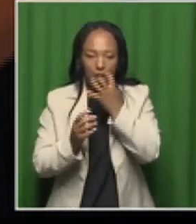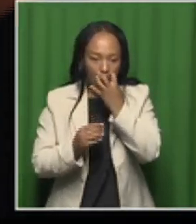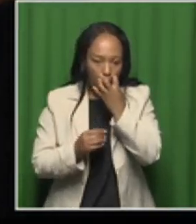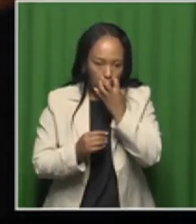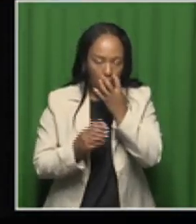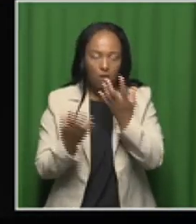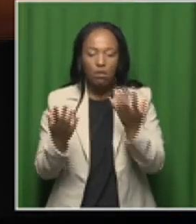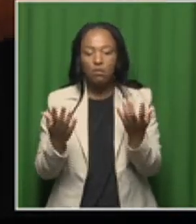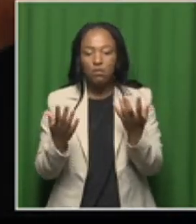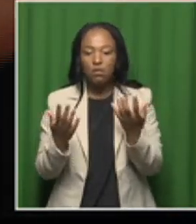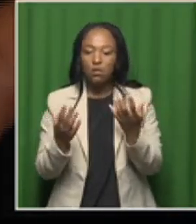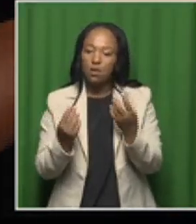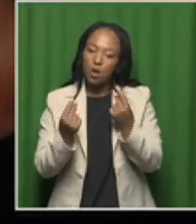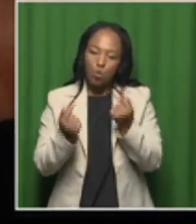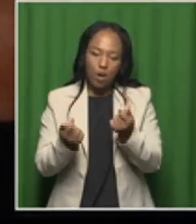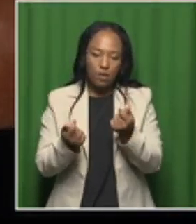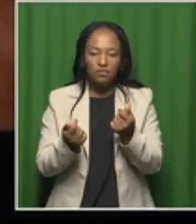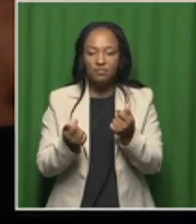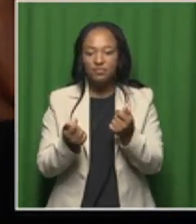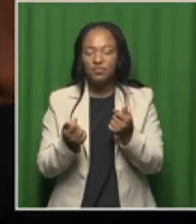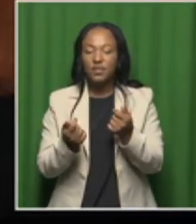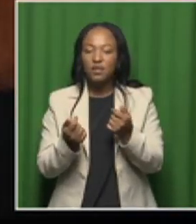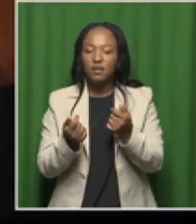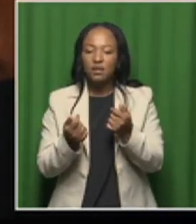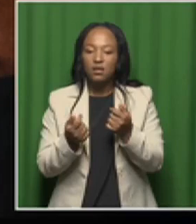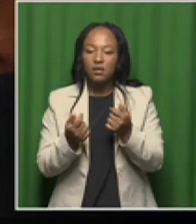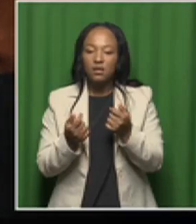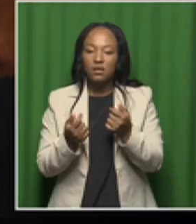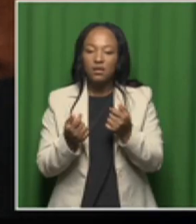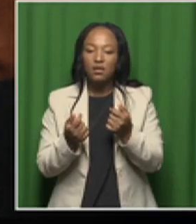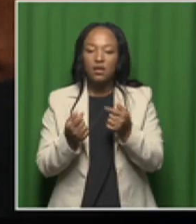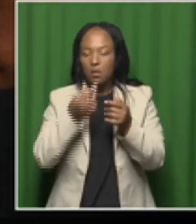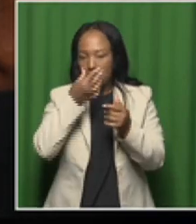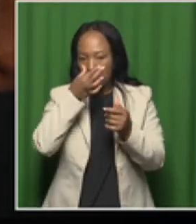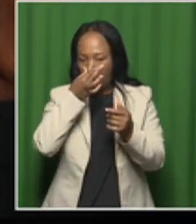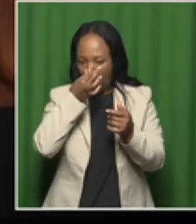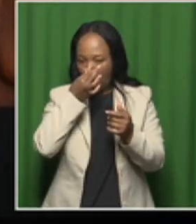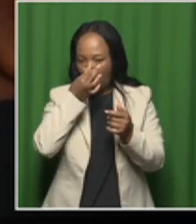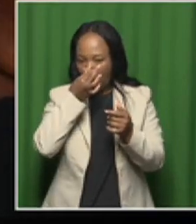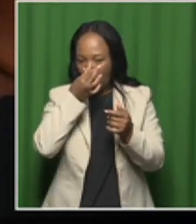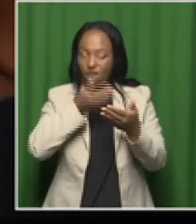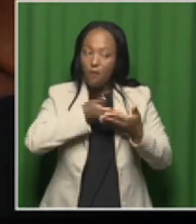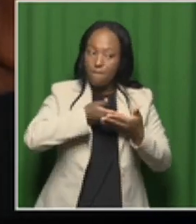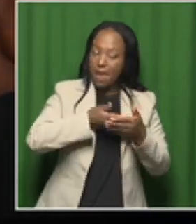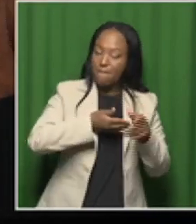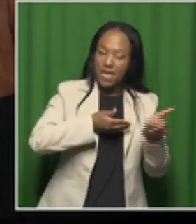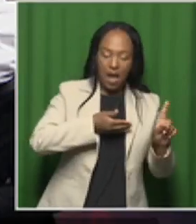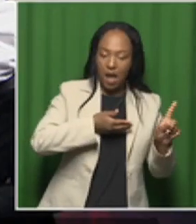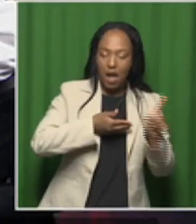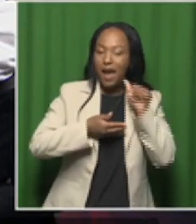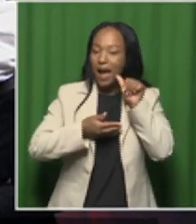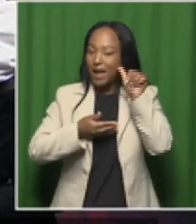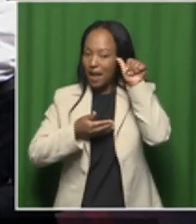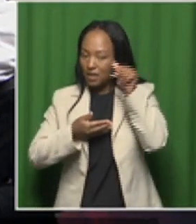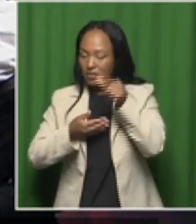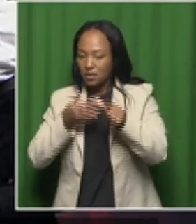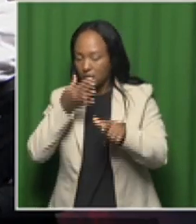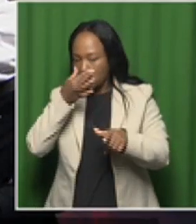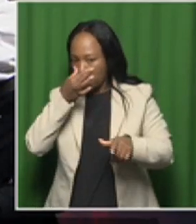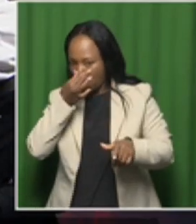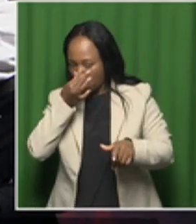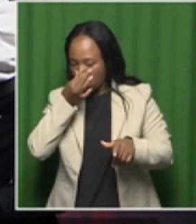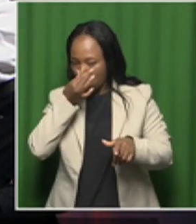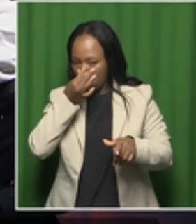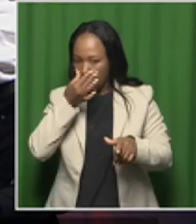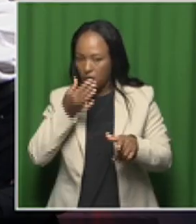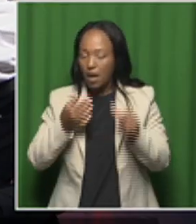Two quick rescue breaths. Now you're blocking the nose. Okay. Now you're only on an adult. Only, yeah. An adult as well